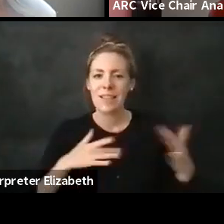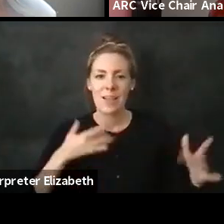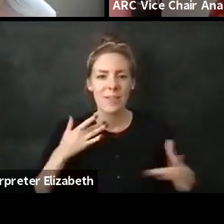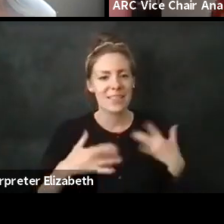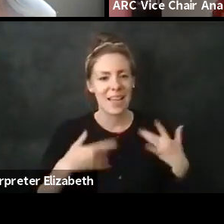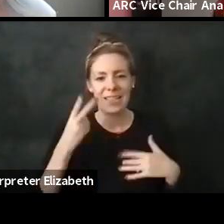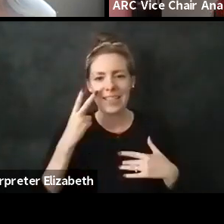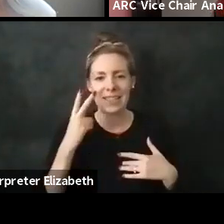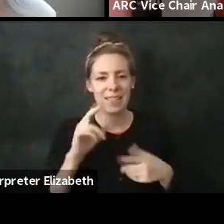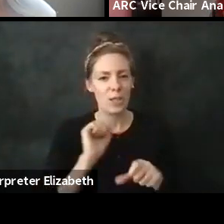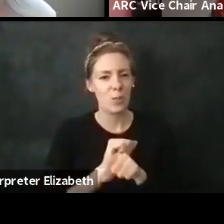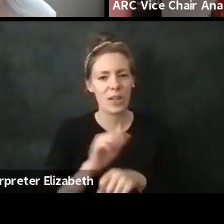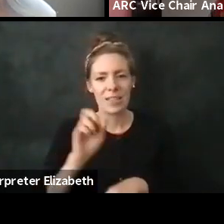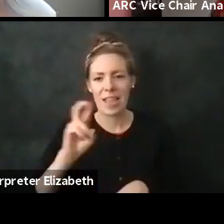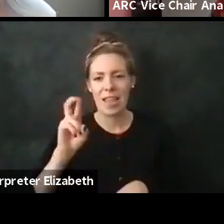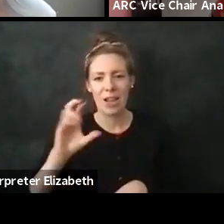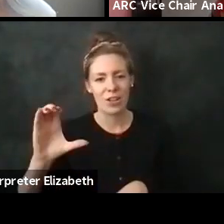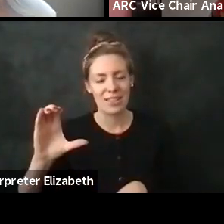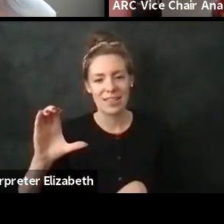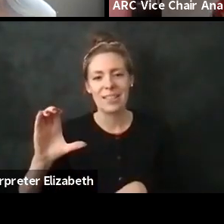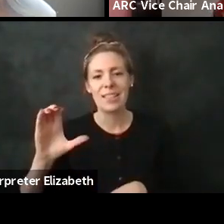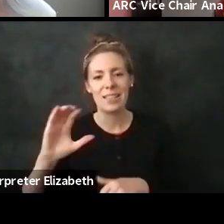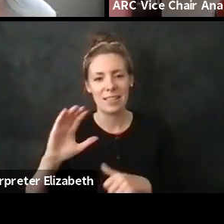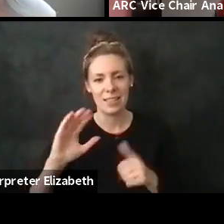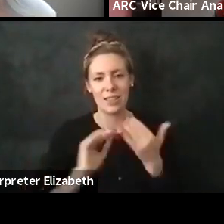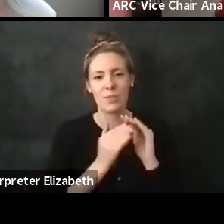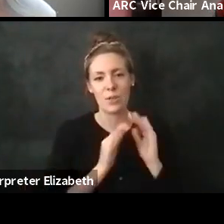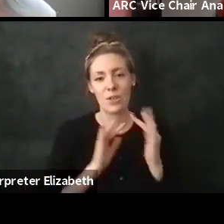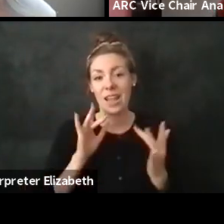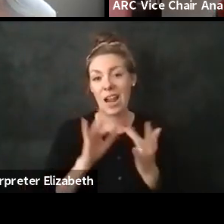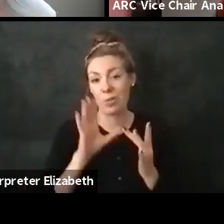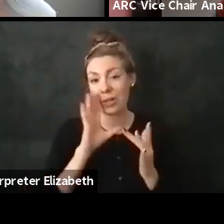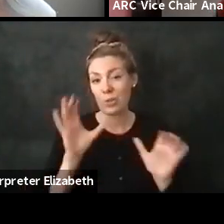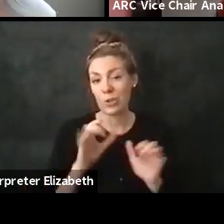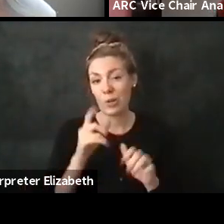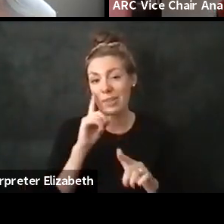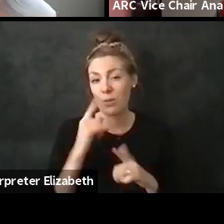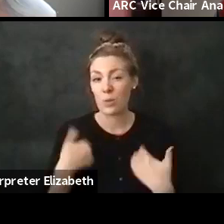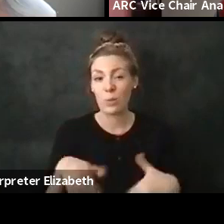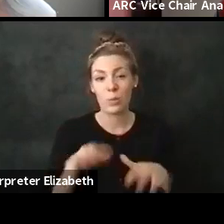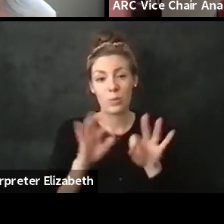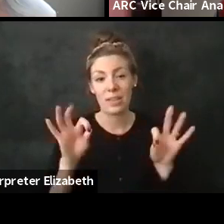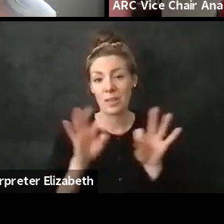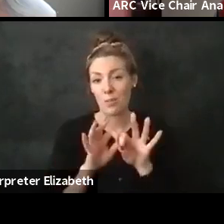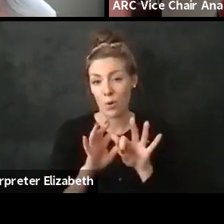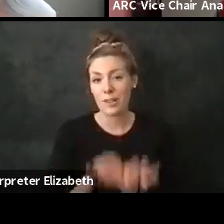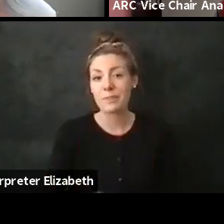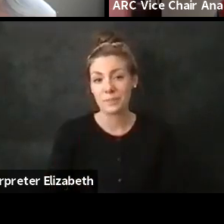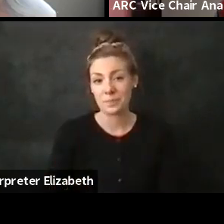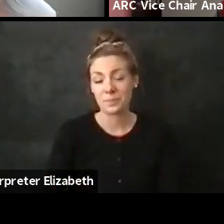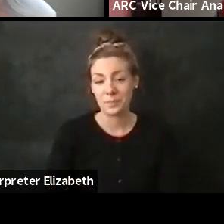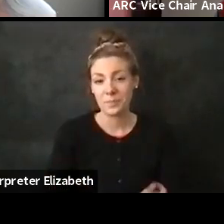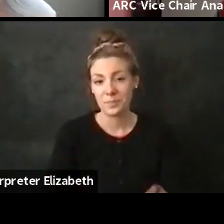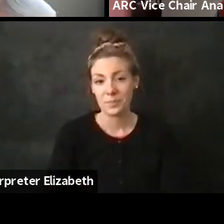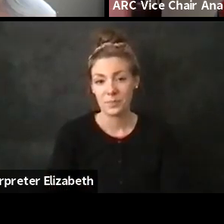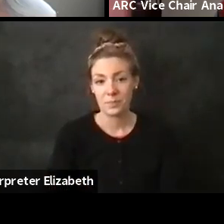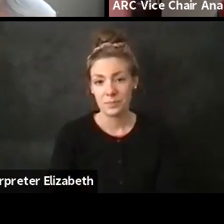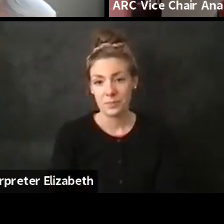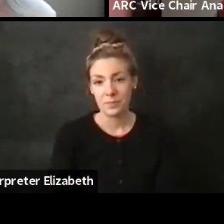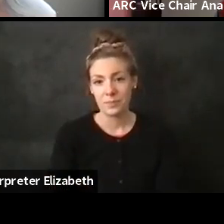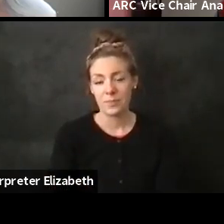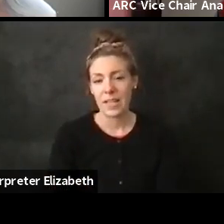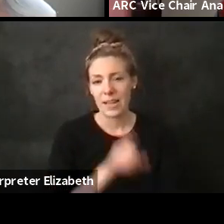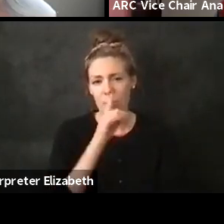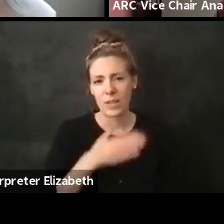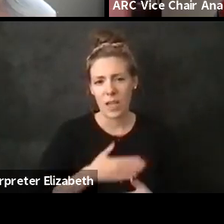that the ARC community outreach group does, because I think that's going to be really critical. And also really appreciate the attention being given to equity. And I